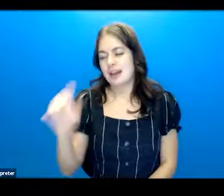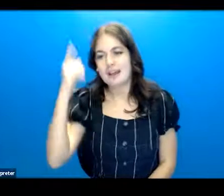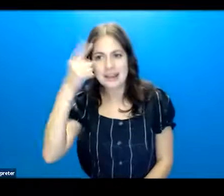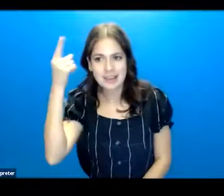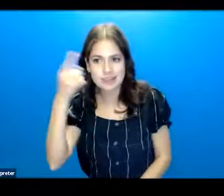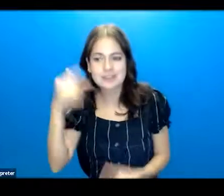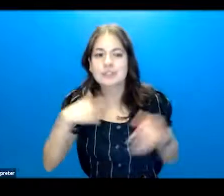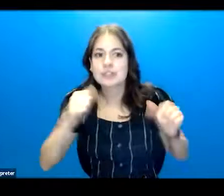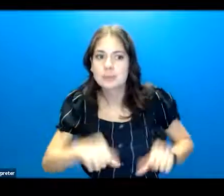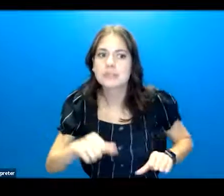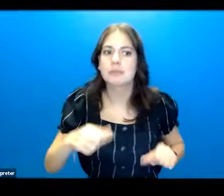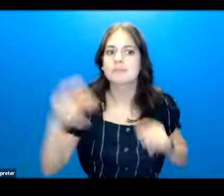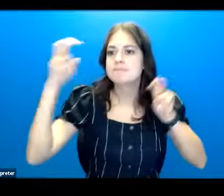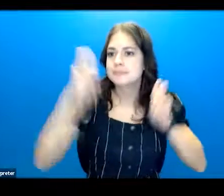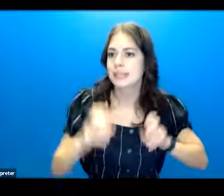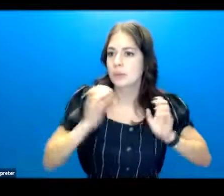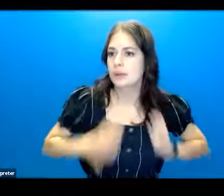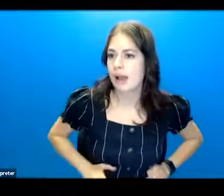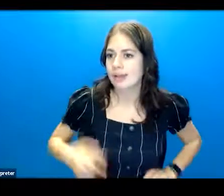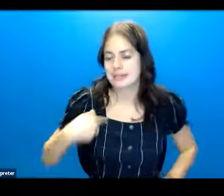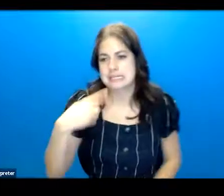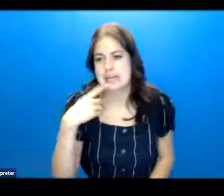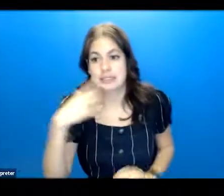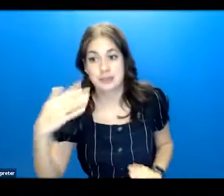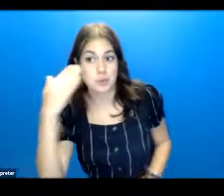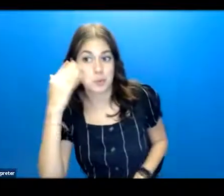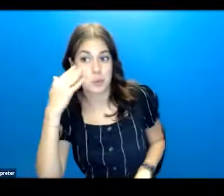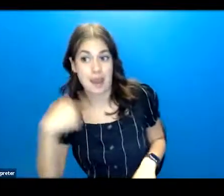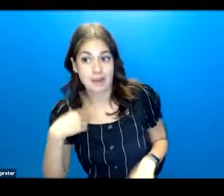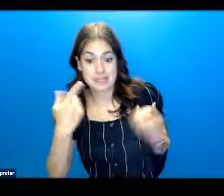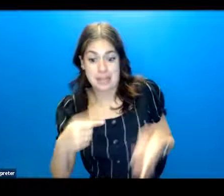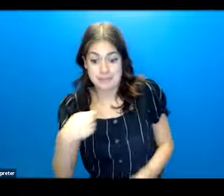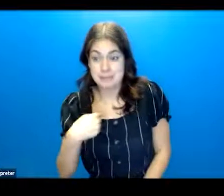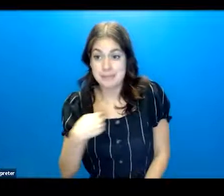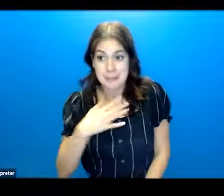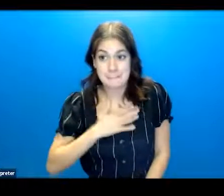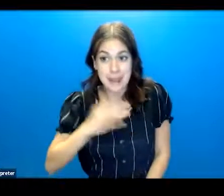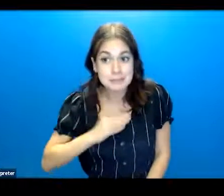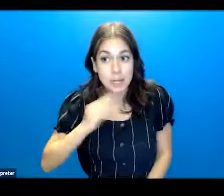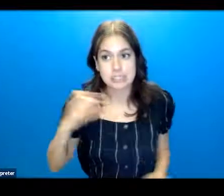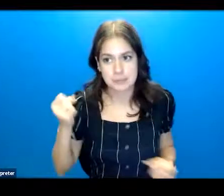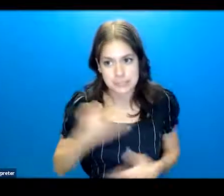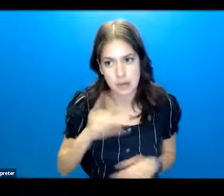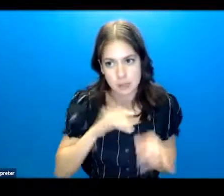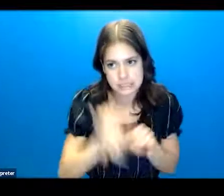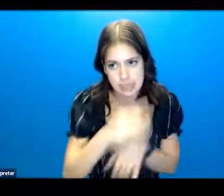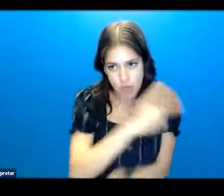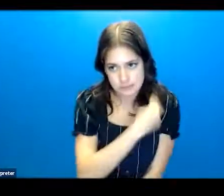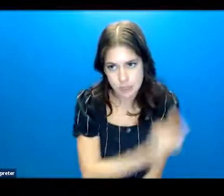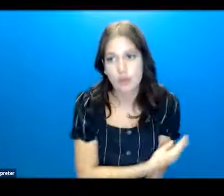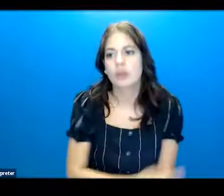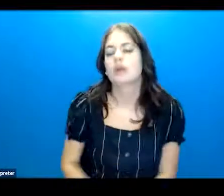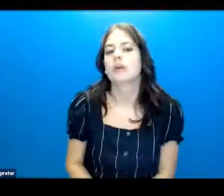Right. And so she would be able to sit in the room with the client and be like, you know, I know when this happened to me, I was really scared that I was going to go to the hospital.